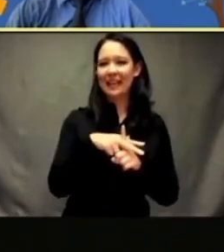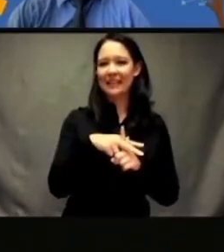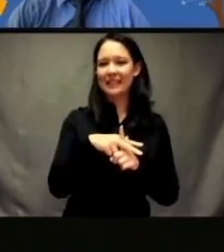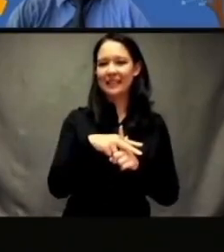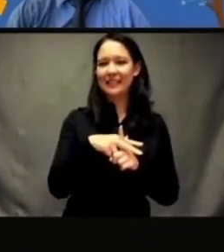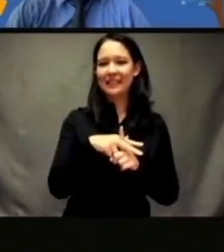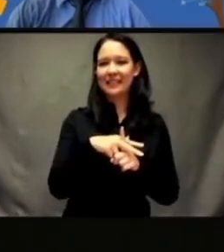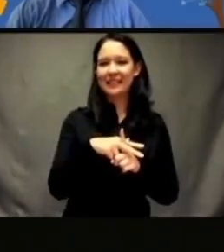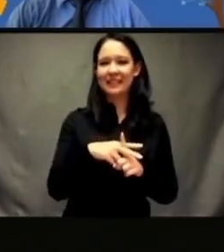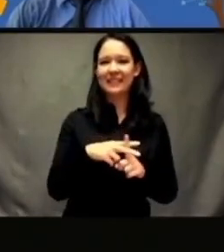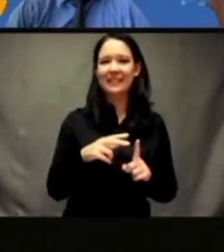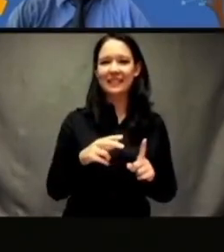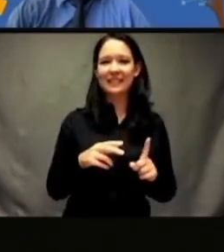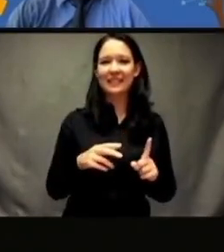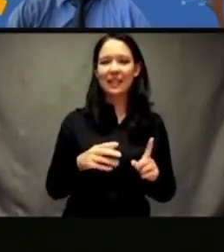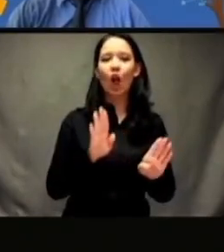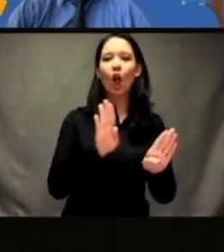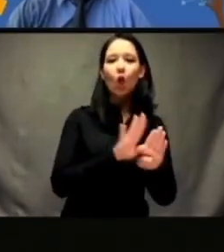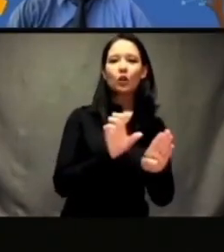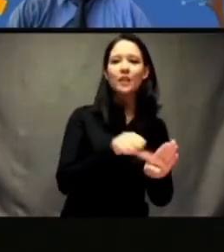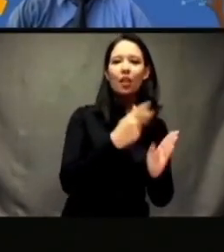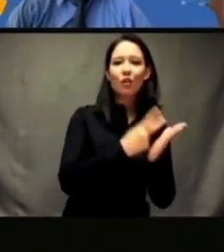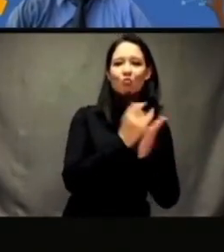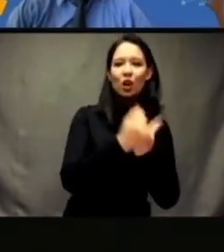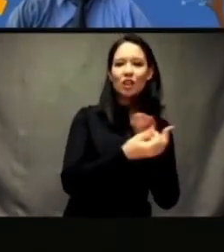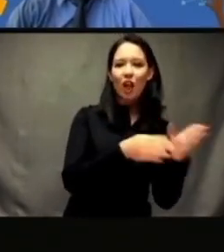inside. close the other project you have.